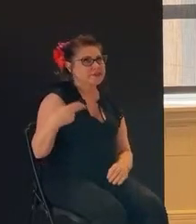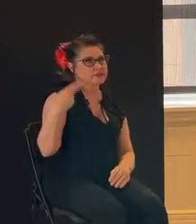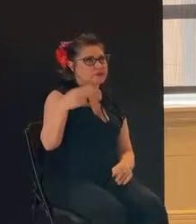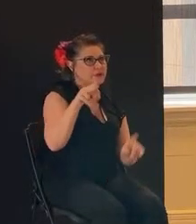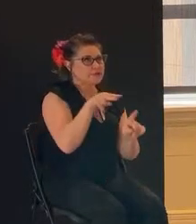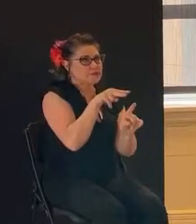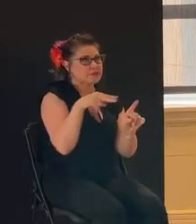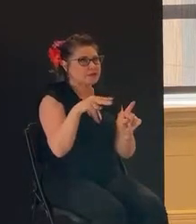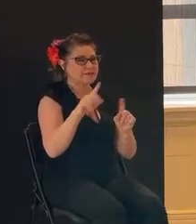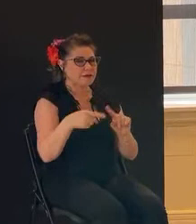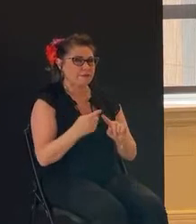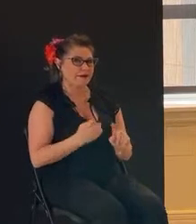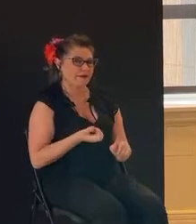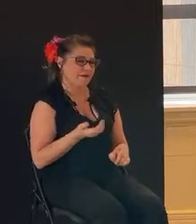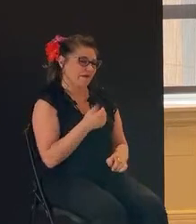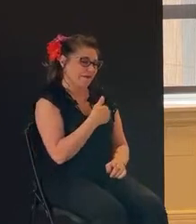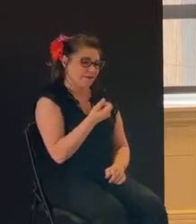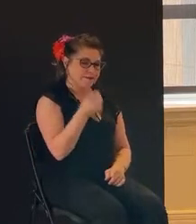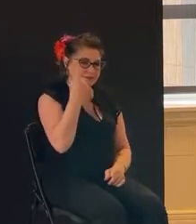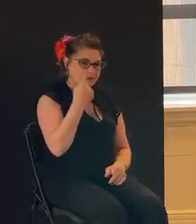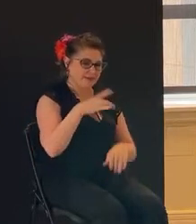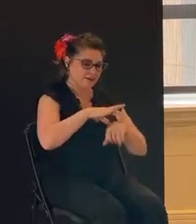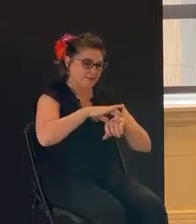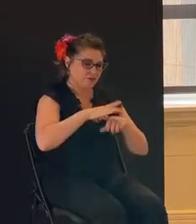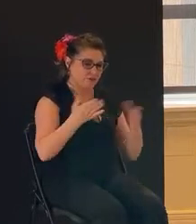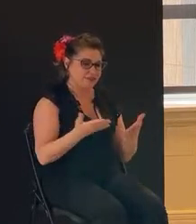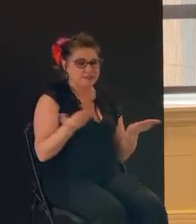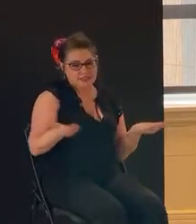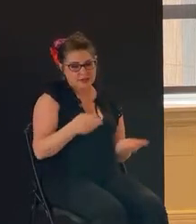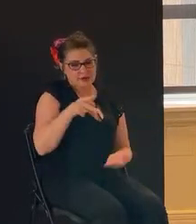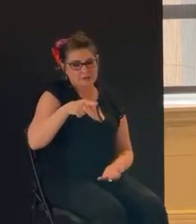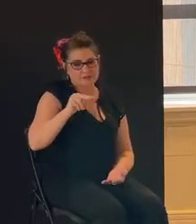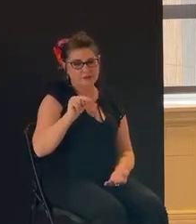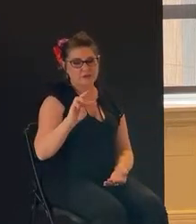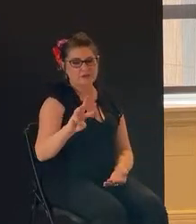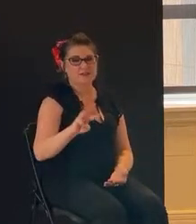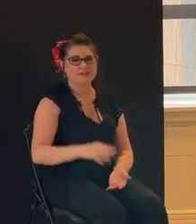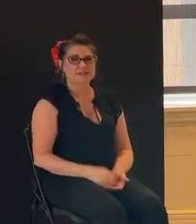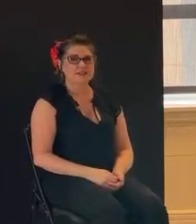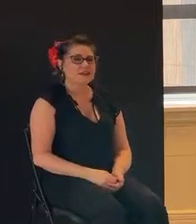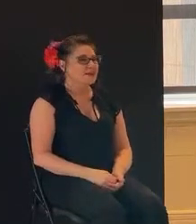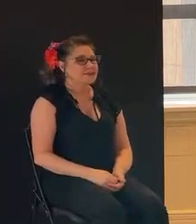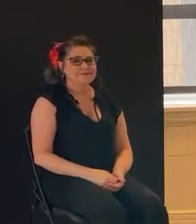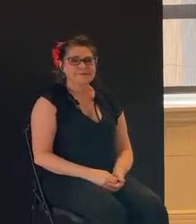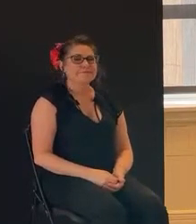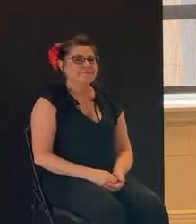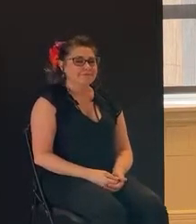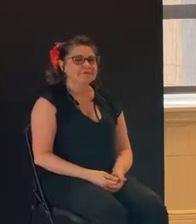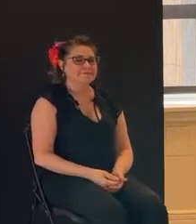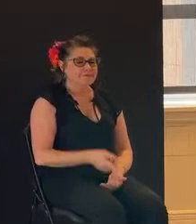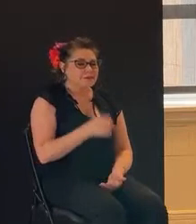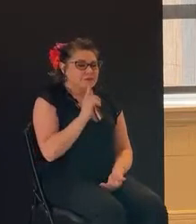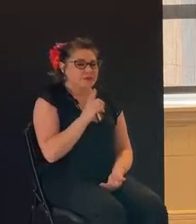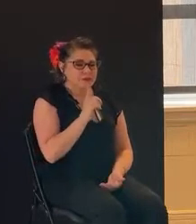our understanding of earthquake risks here in the Pacific Northwest. I'm sure everybody here,